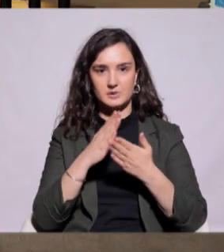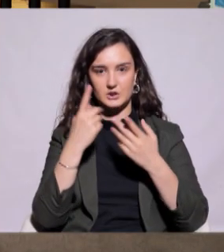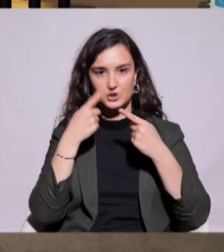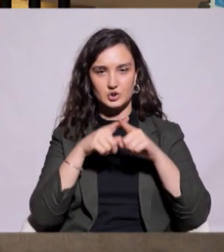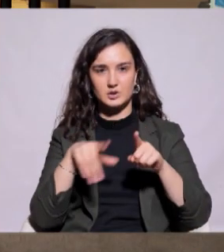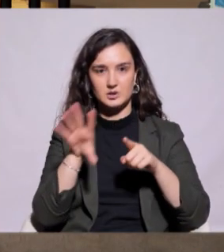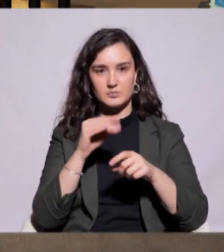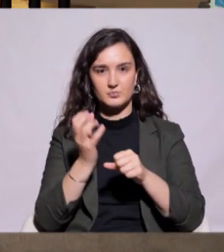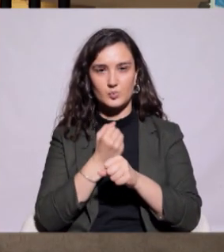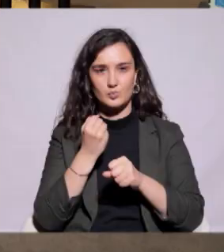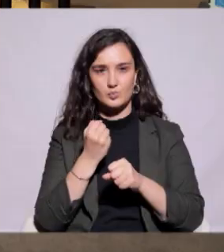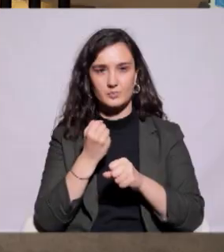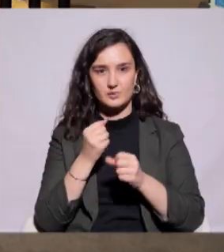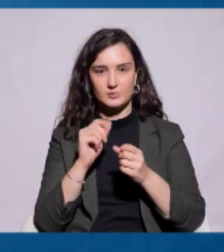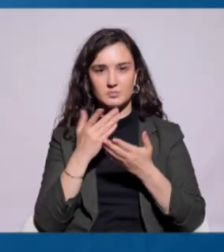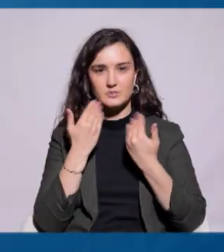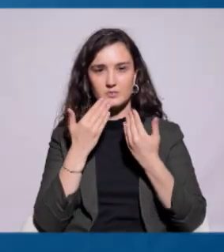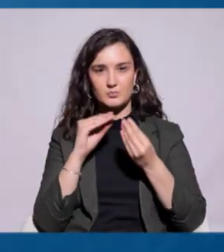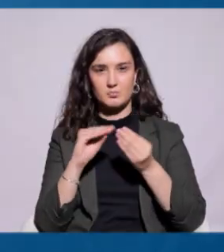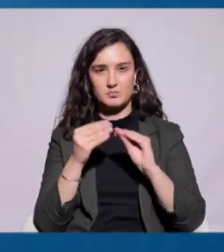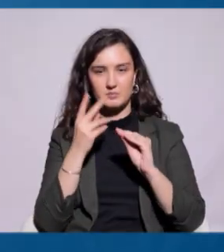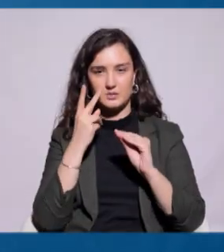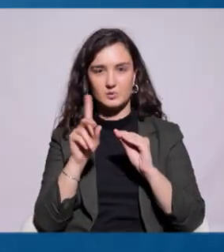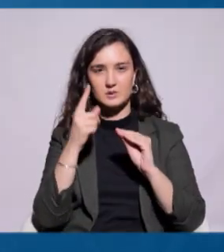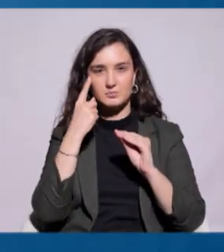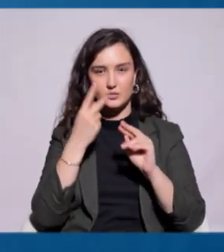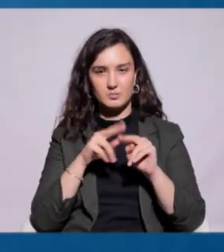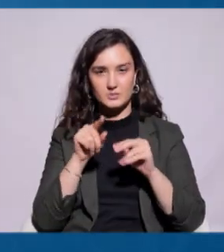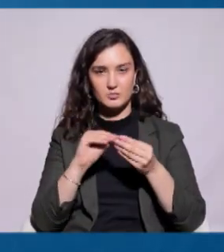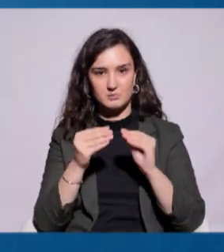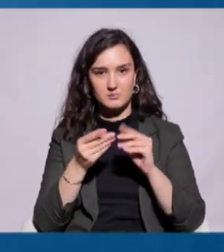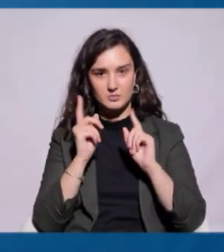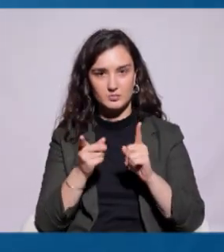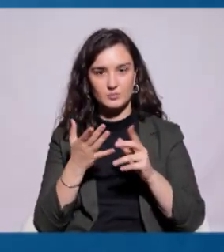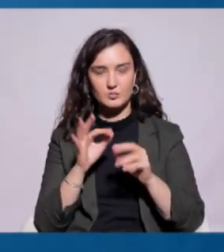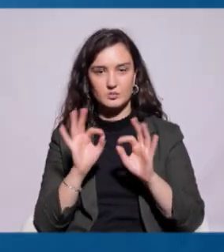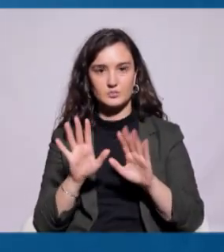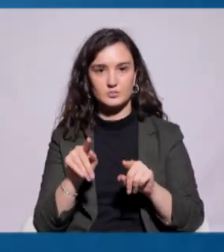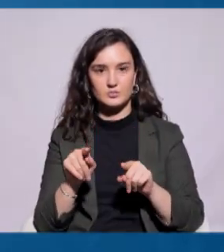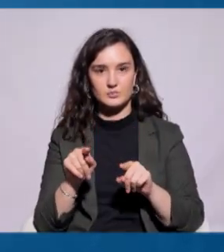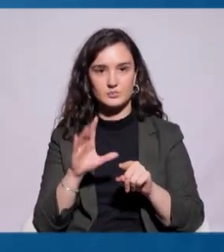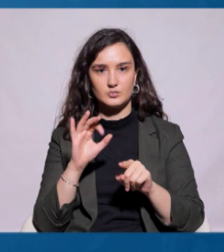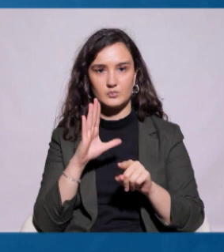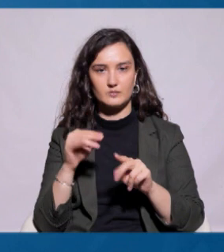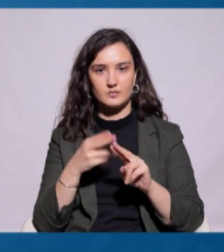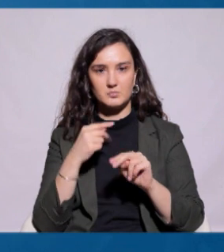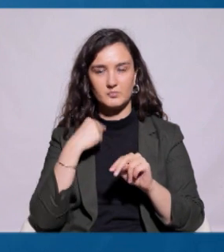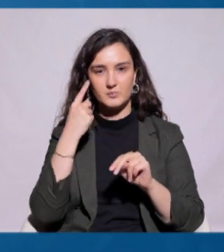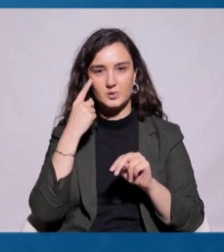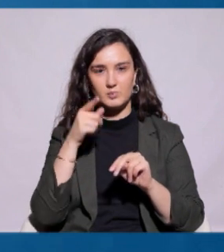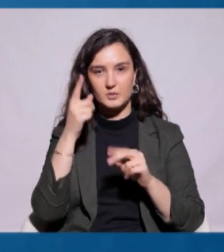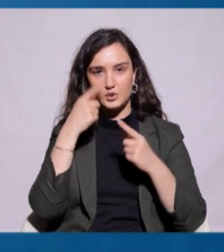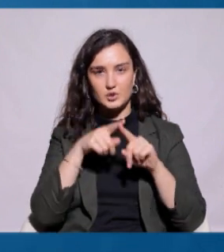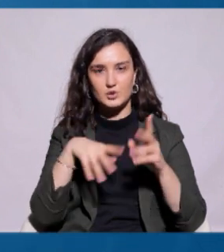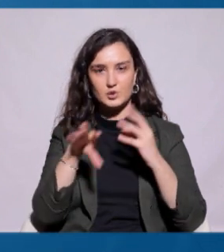engineers find solutions to simple problems. Mr. Carter, what do you think? Is this sentence true or false? Well, Miss Sophie, I know that engineers